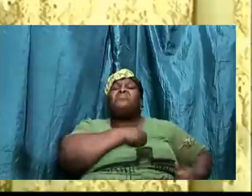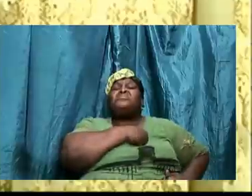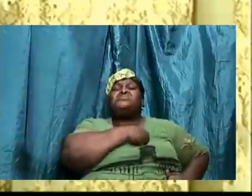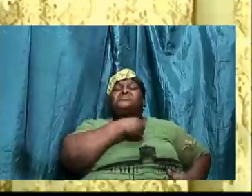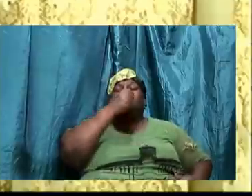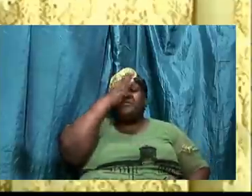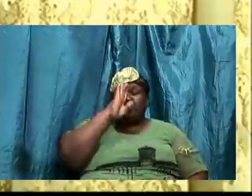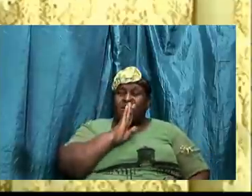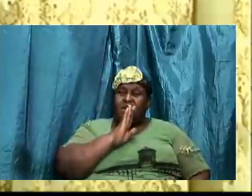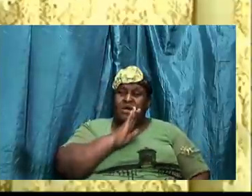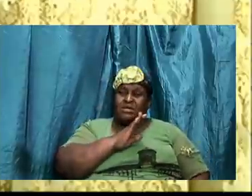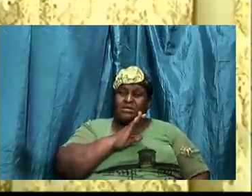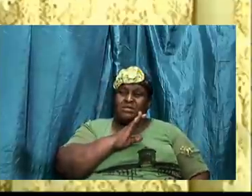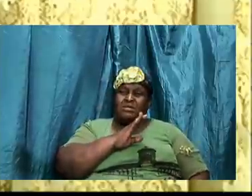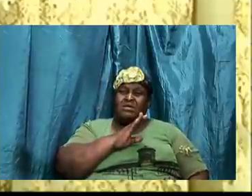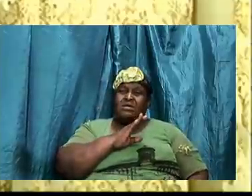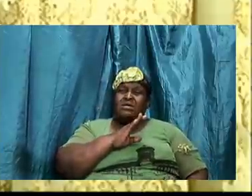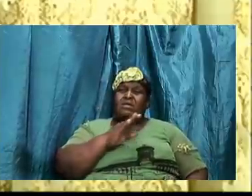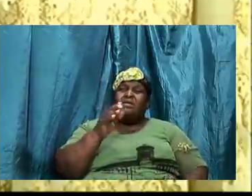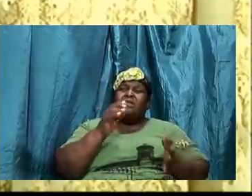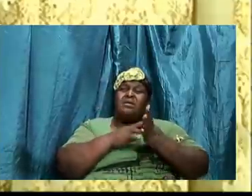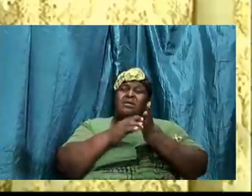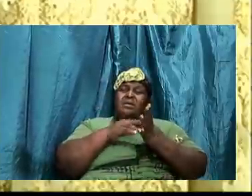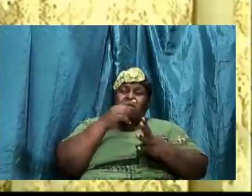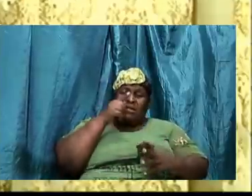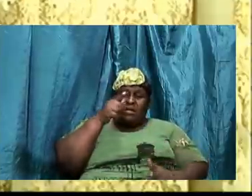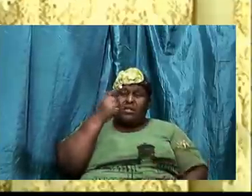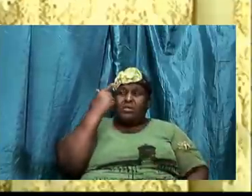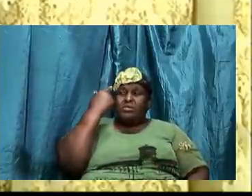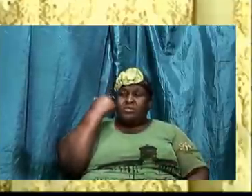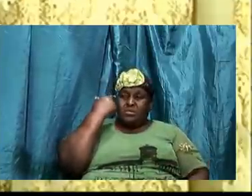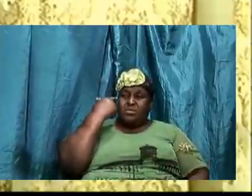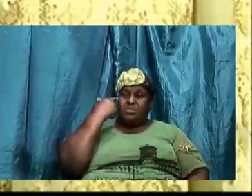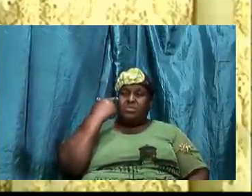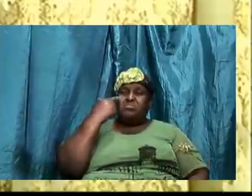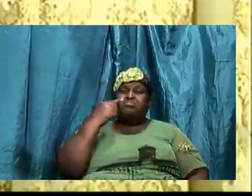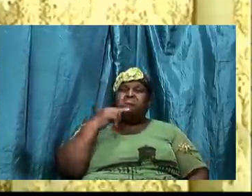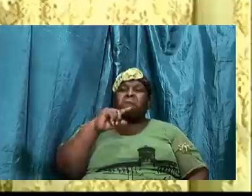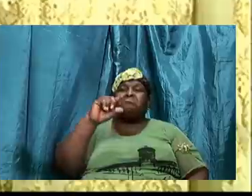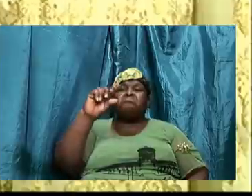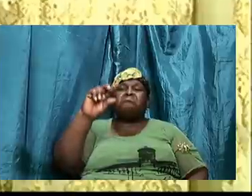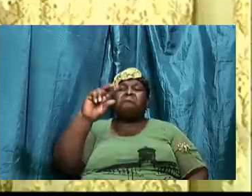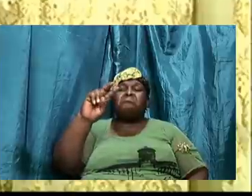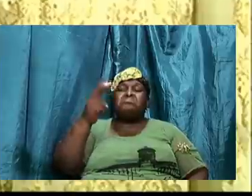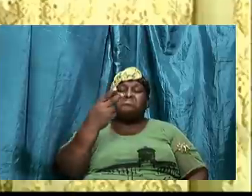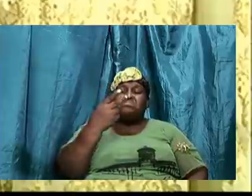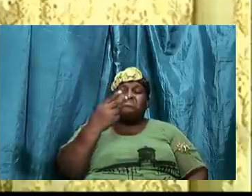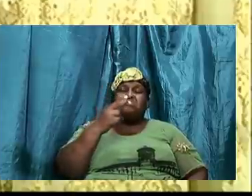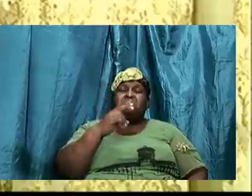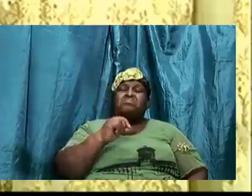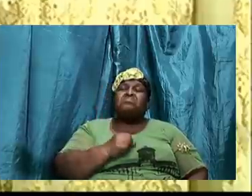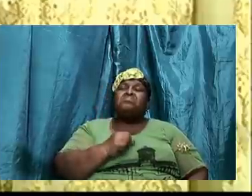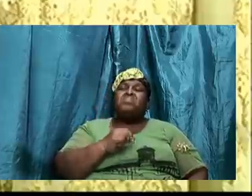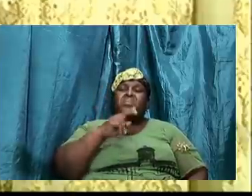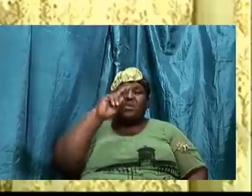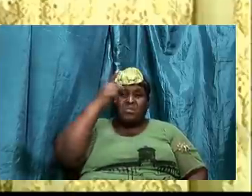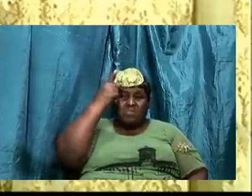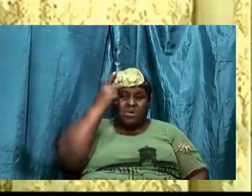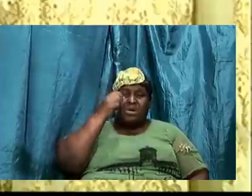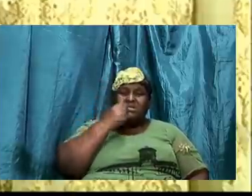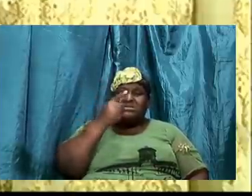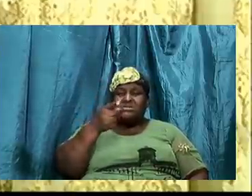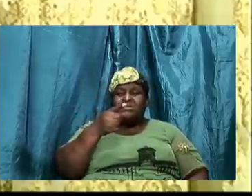God. Again, if we look back at 2 Corinthians 5, verses 20, Paul said that we